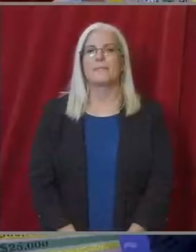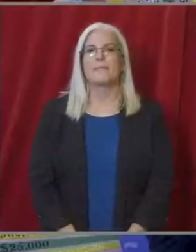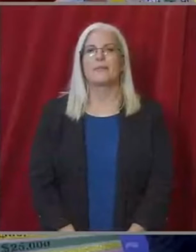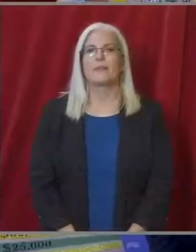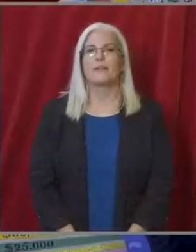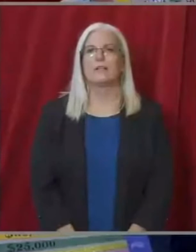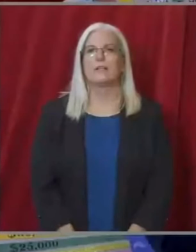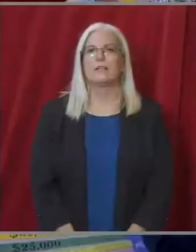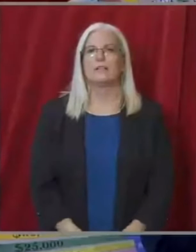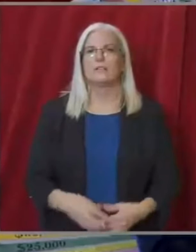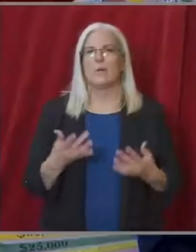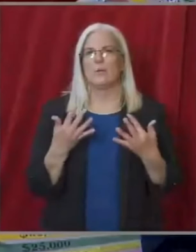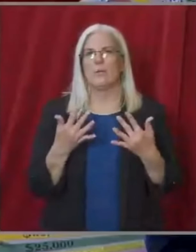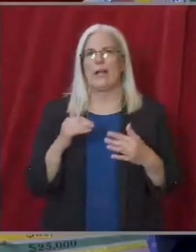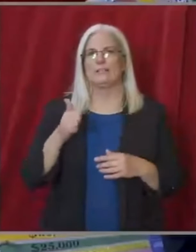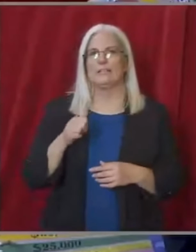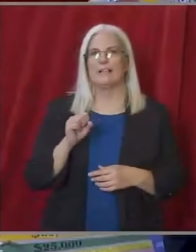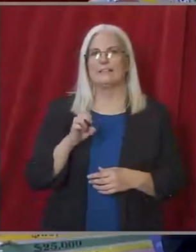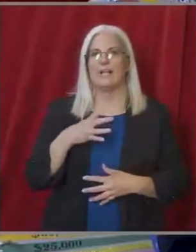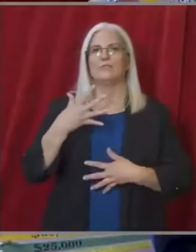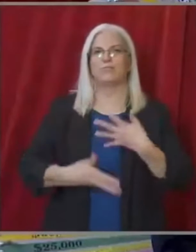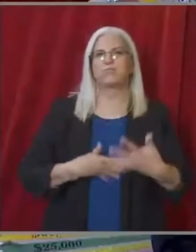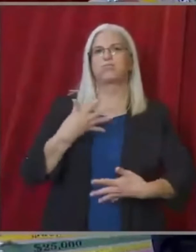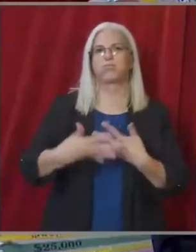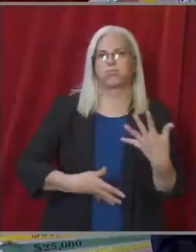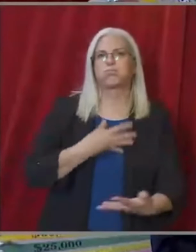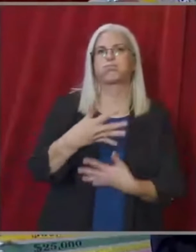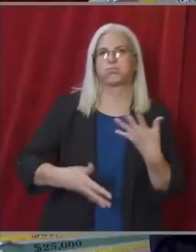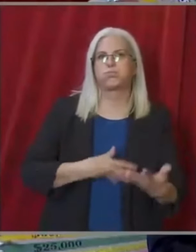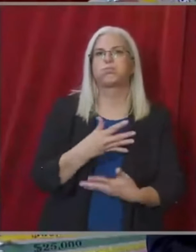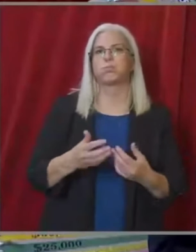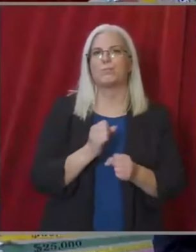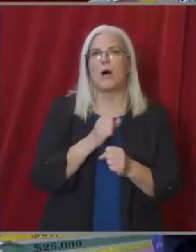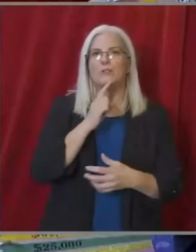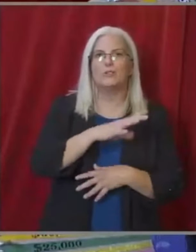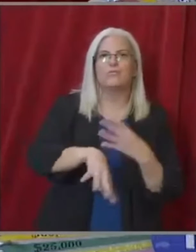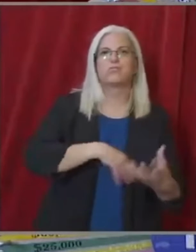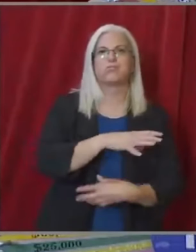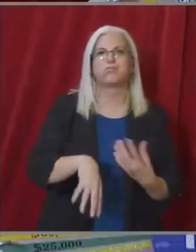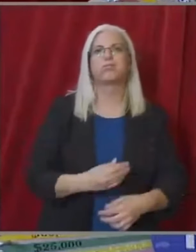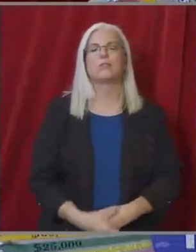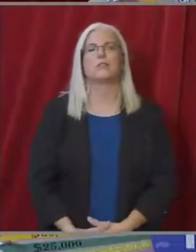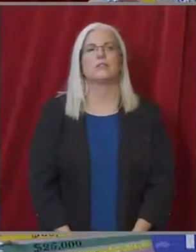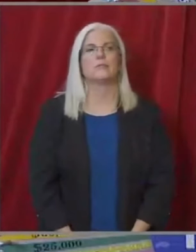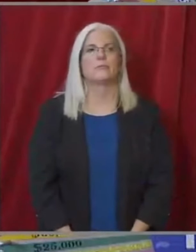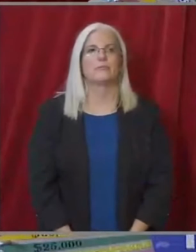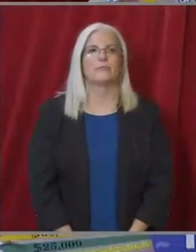then these balls are going to start dropping. There'll be five, and we'll start to do the numbers.